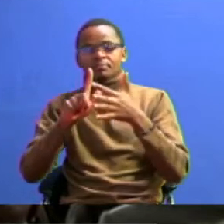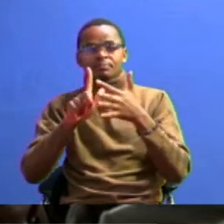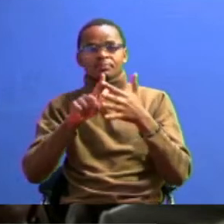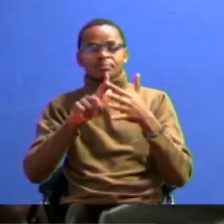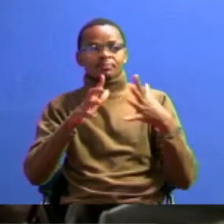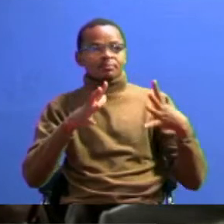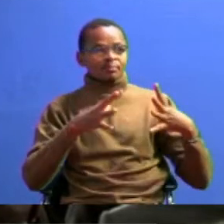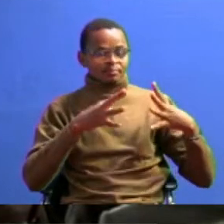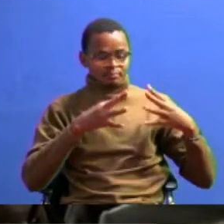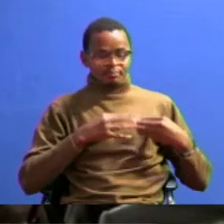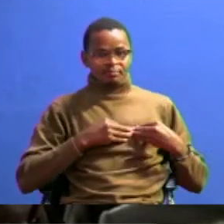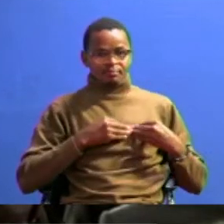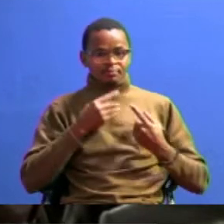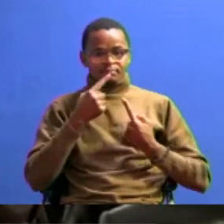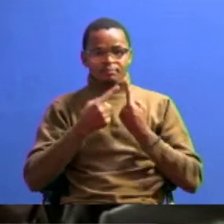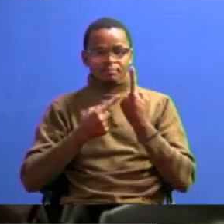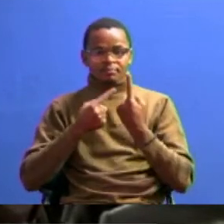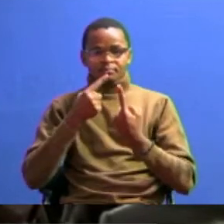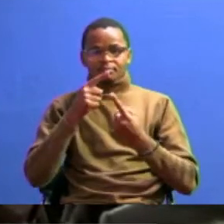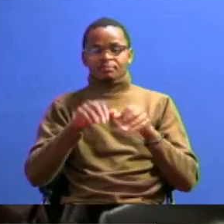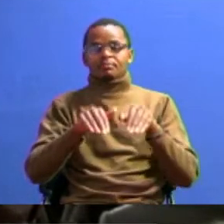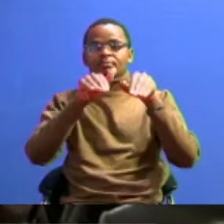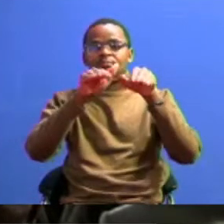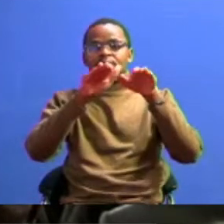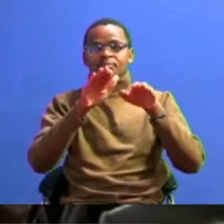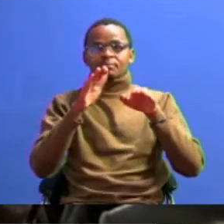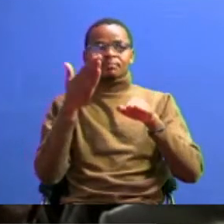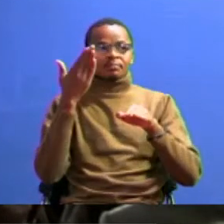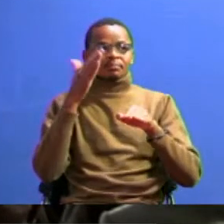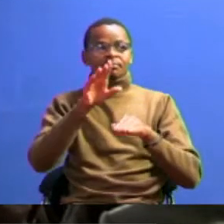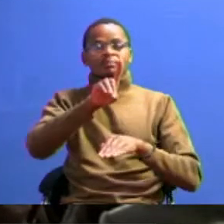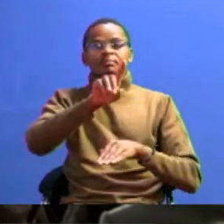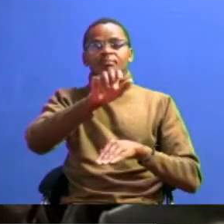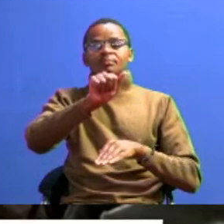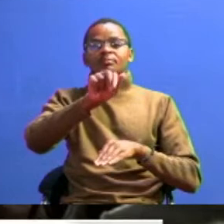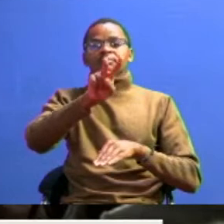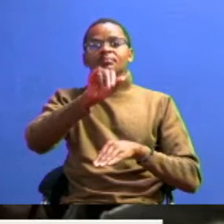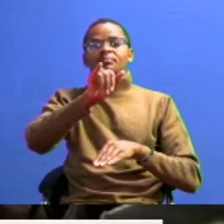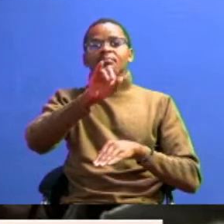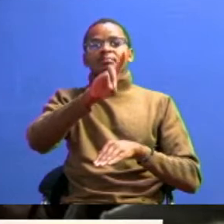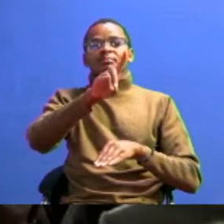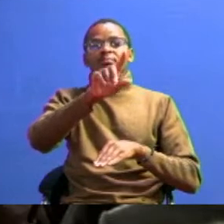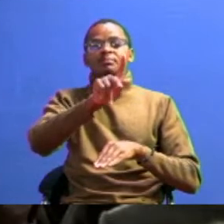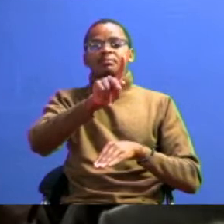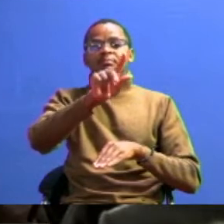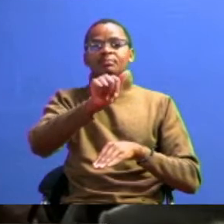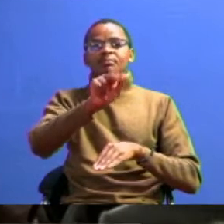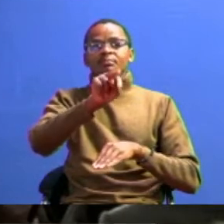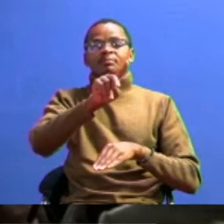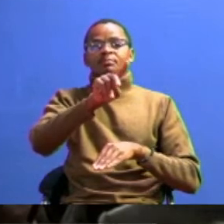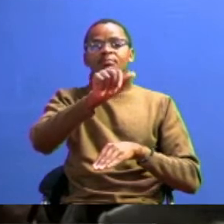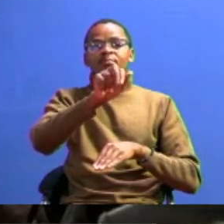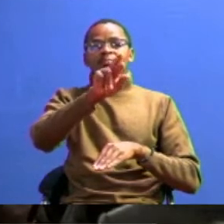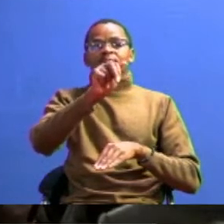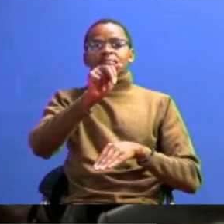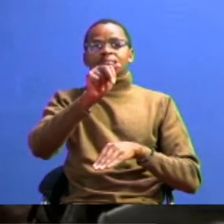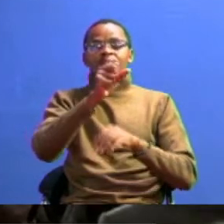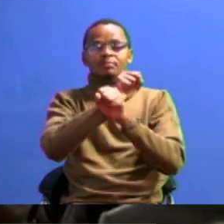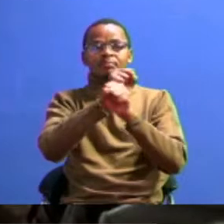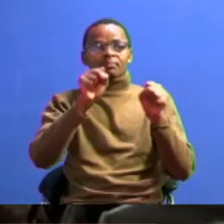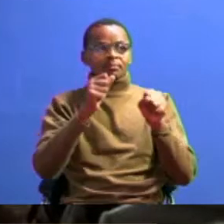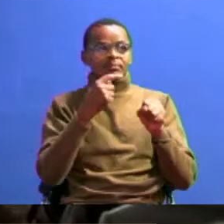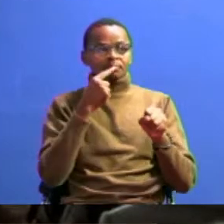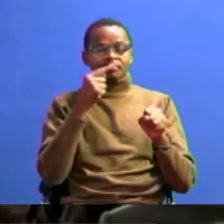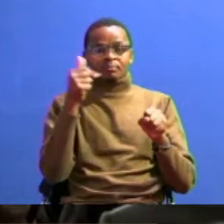condoned. Speaking during the funeral service of the late David Waweru Ng'ethe in Kandara, Murang'a County, the head of state said that